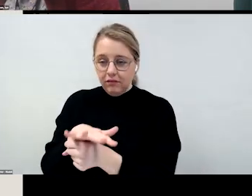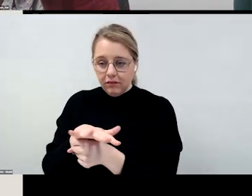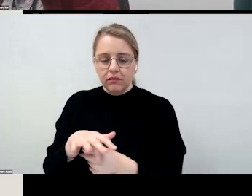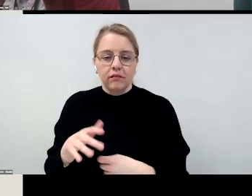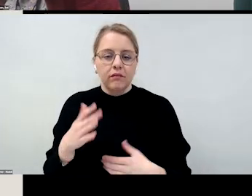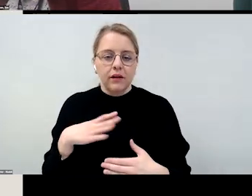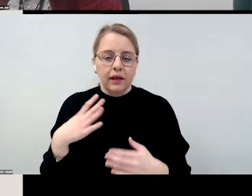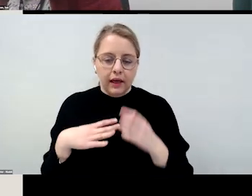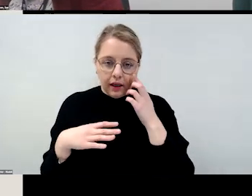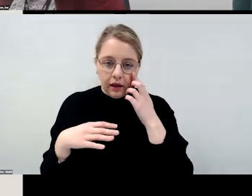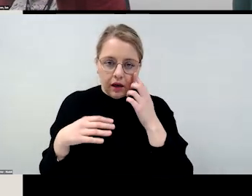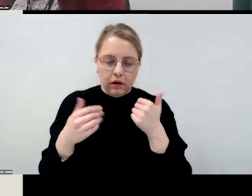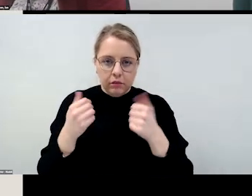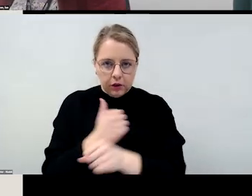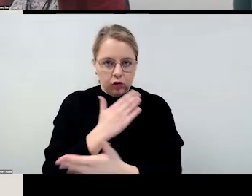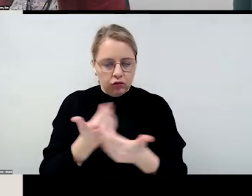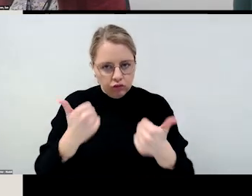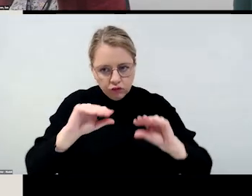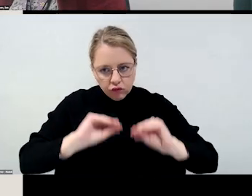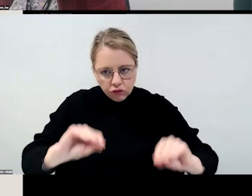good doctors training.